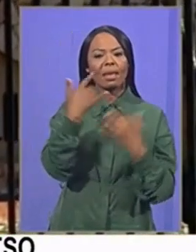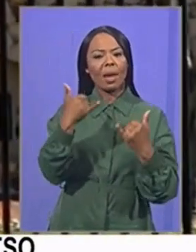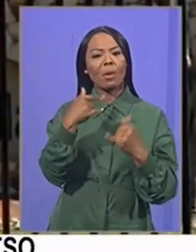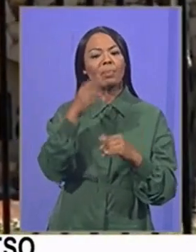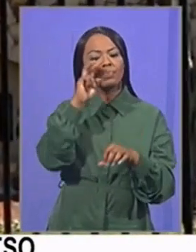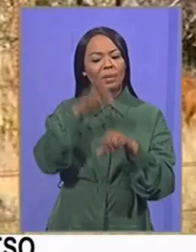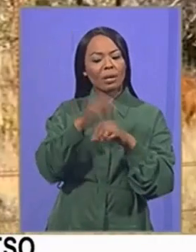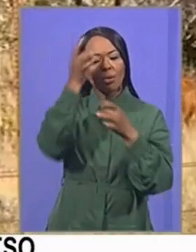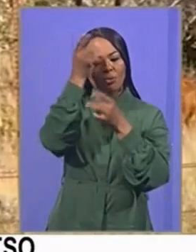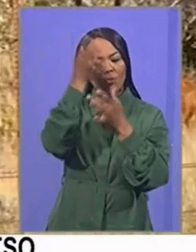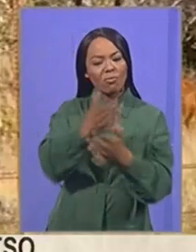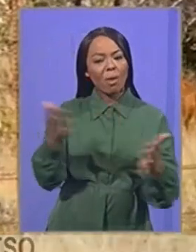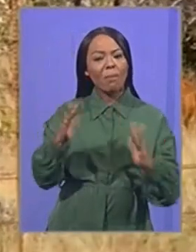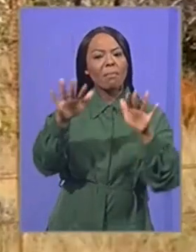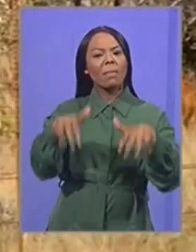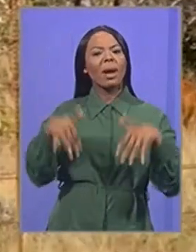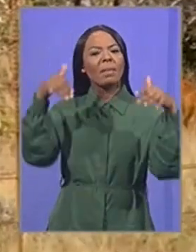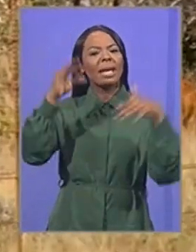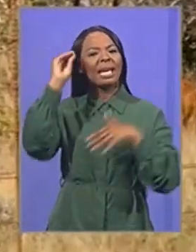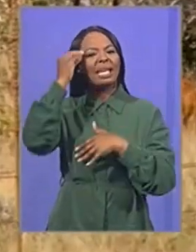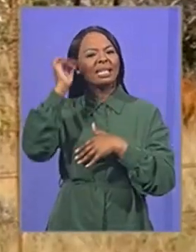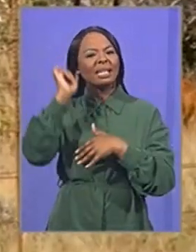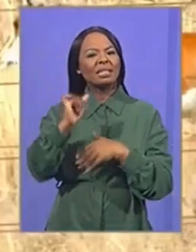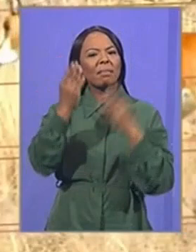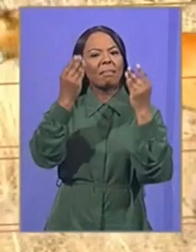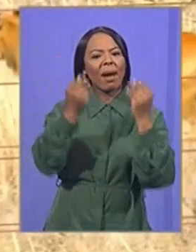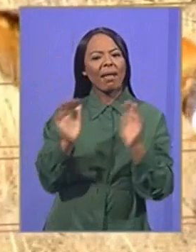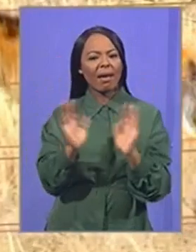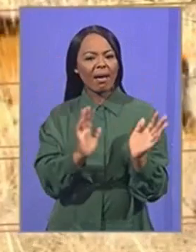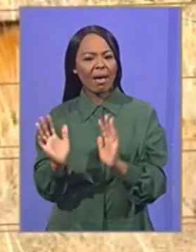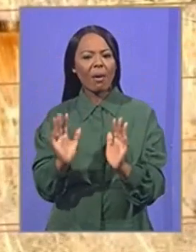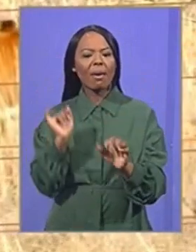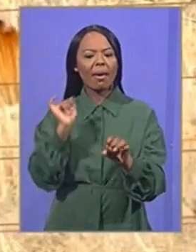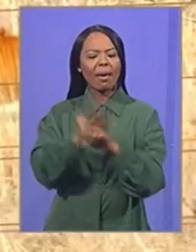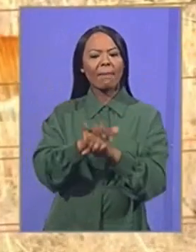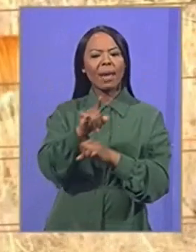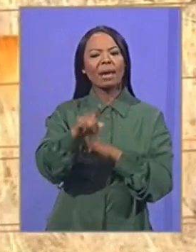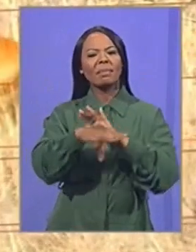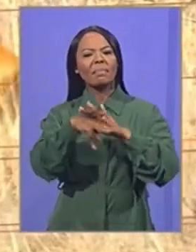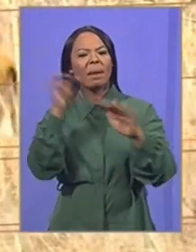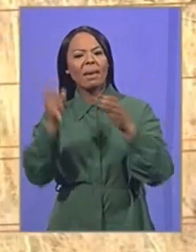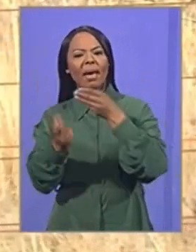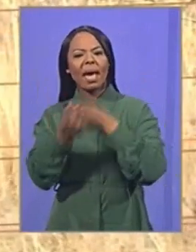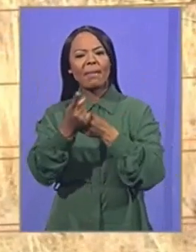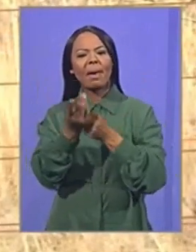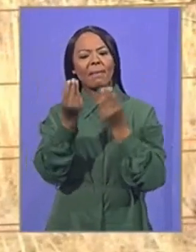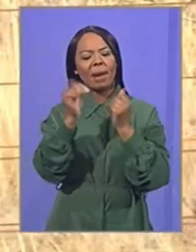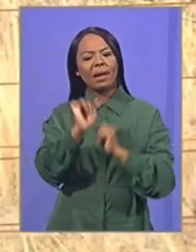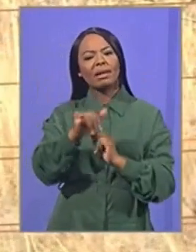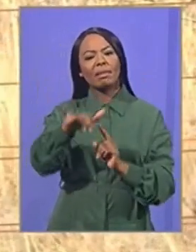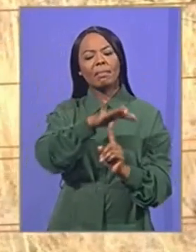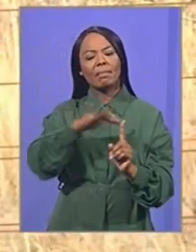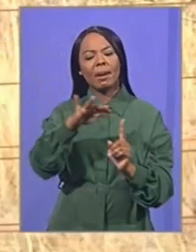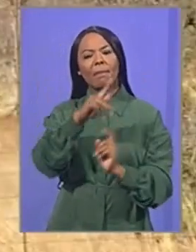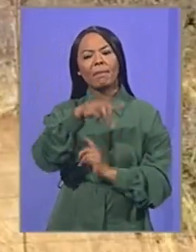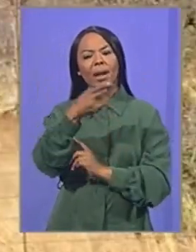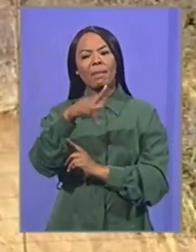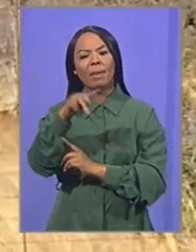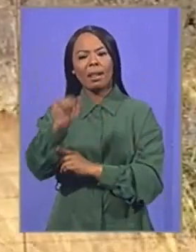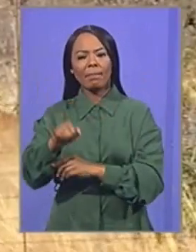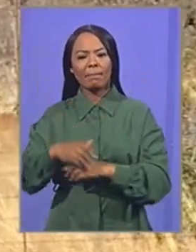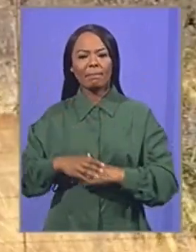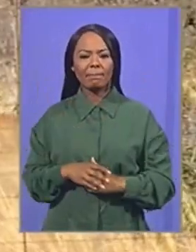itsisi palamente ka ga dikgatlego tsa gagwe tsa matlole tseo di amanang le polasi ya gagwe ya Phala Phala go ya ka molao wa maitsholo.